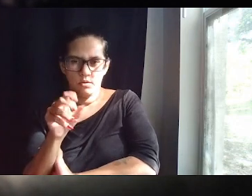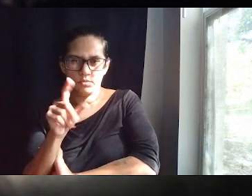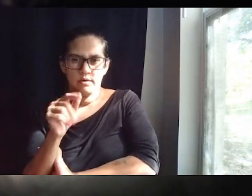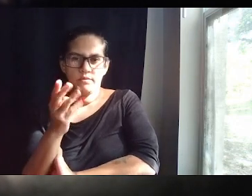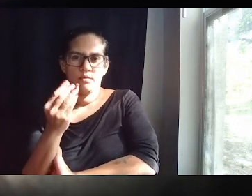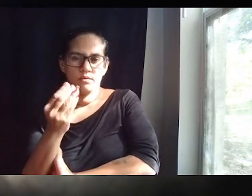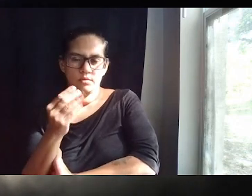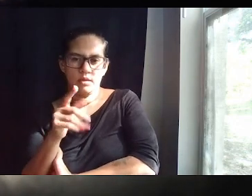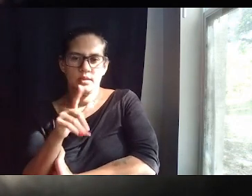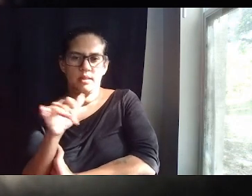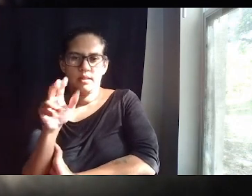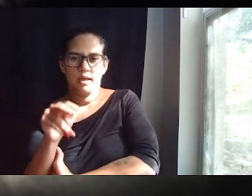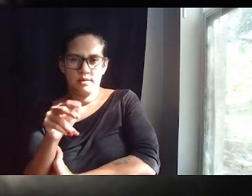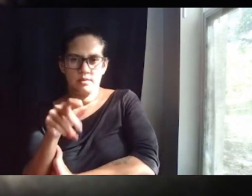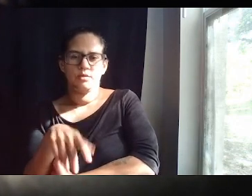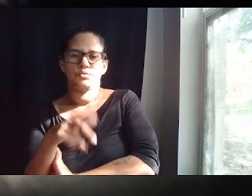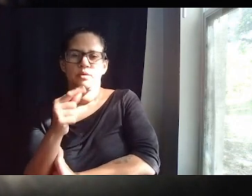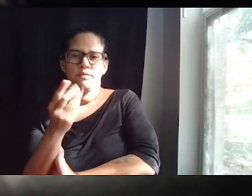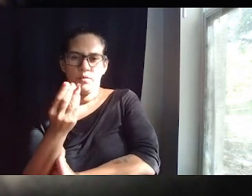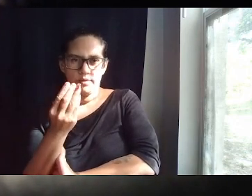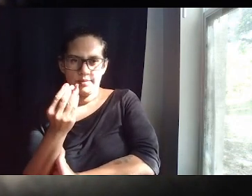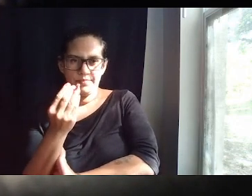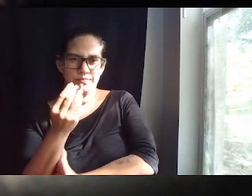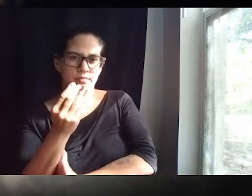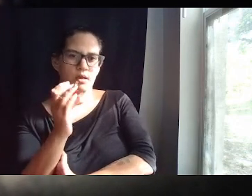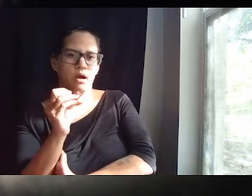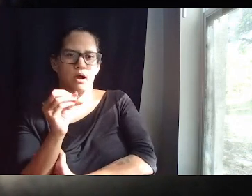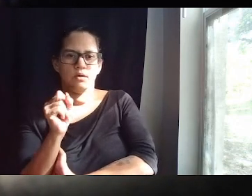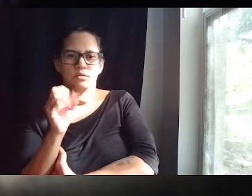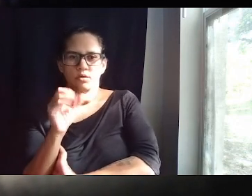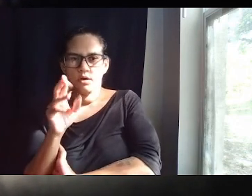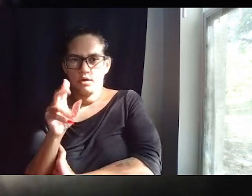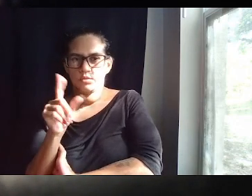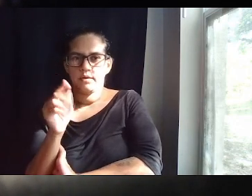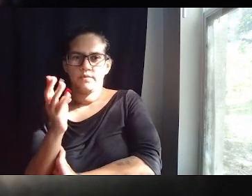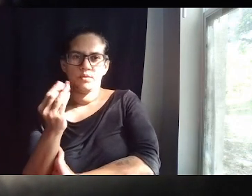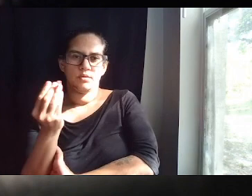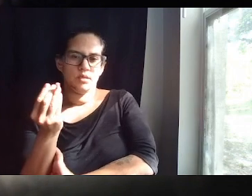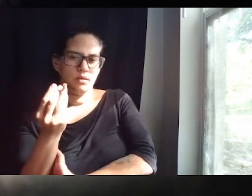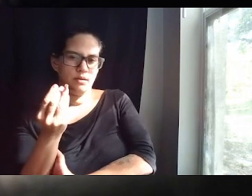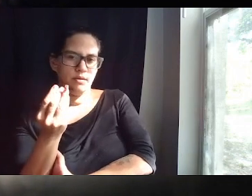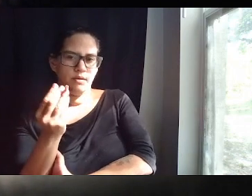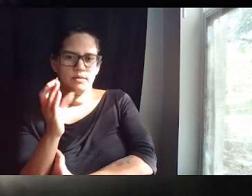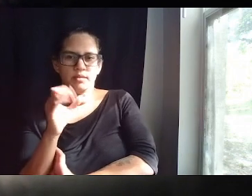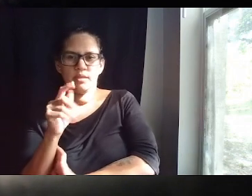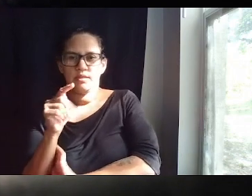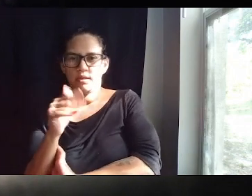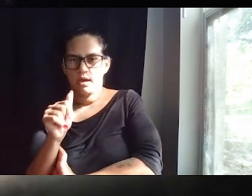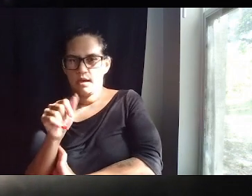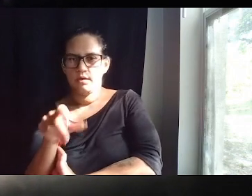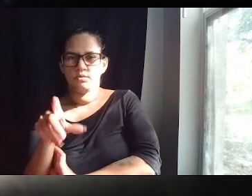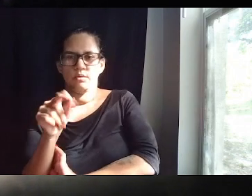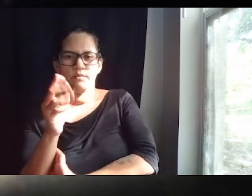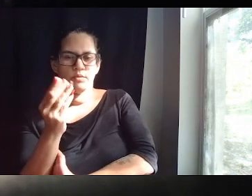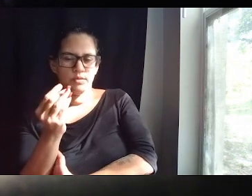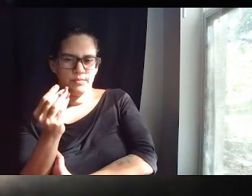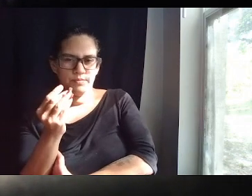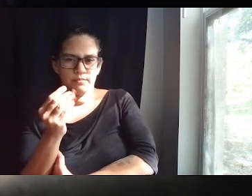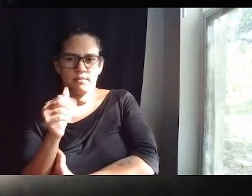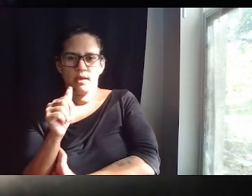2014. Oscar, 2014. Cynthia, 2014. Adriana,